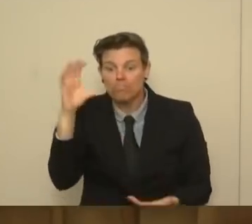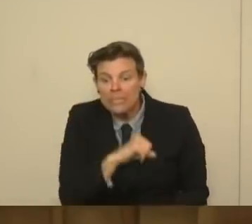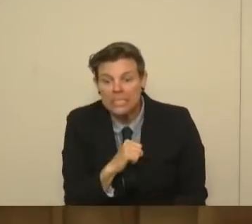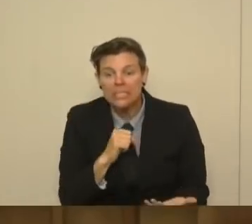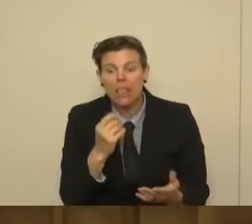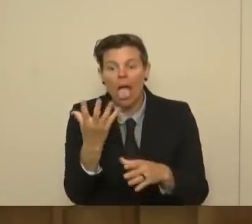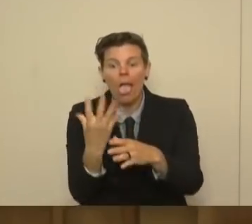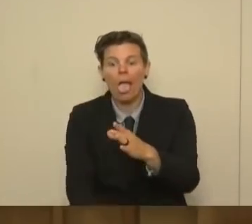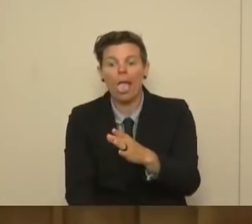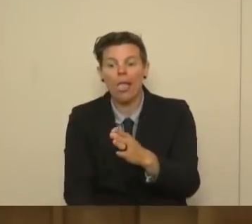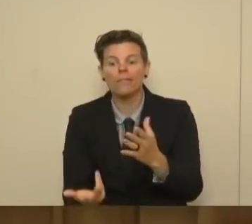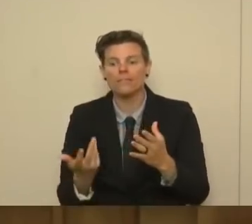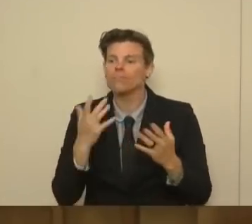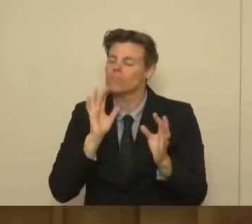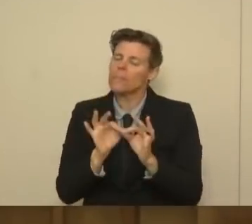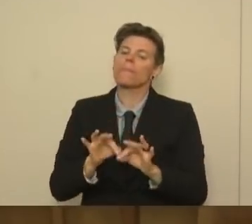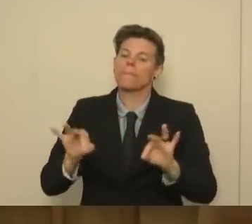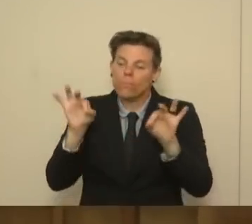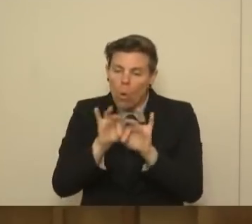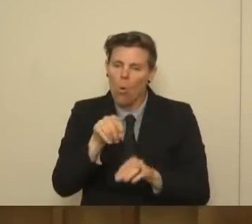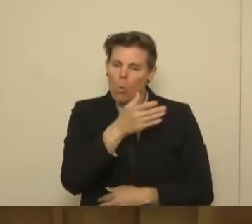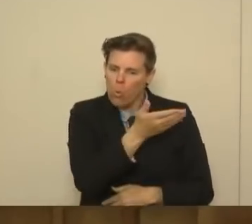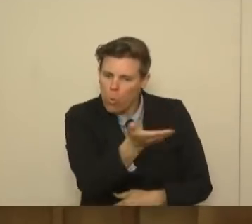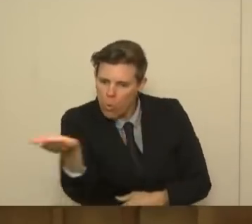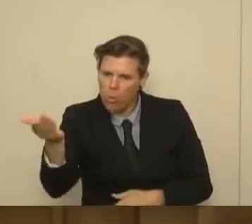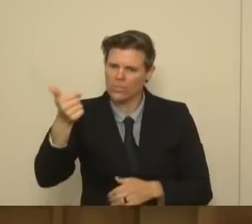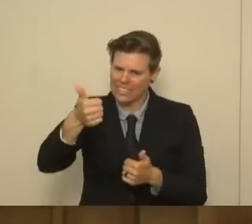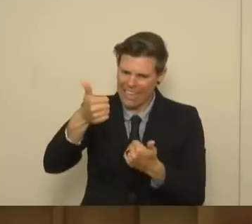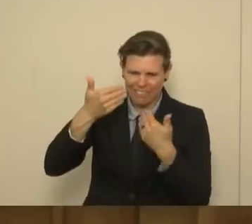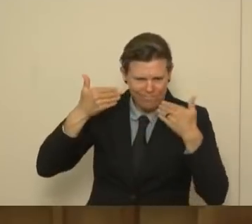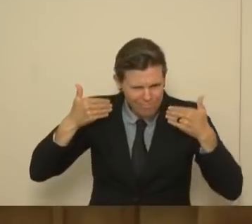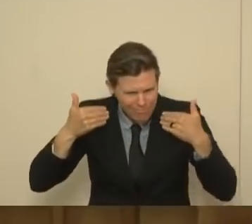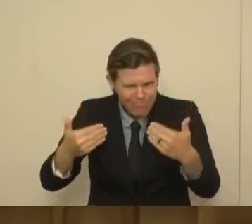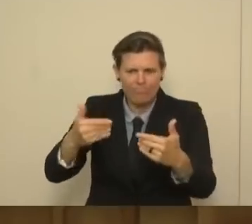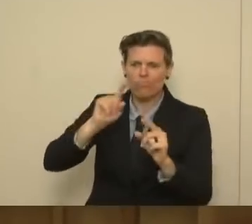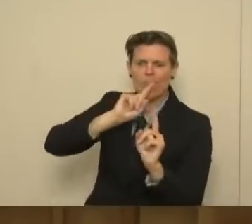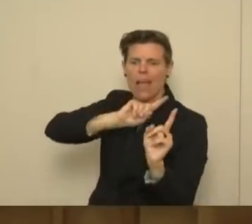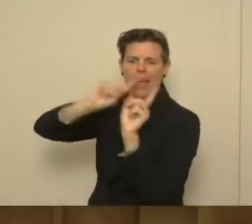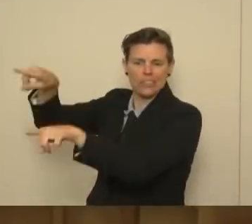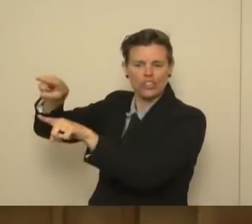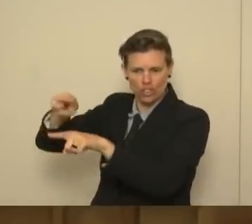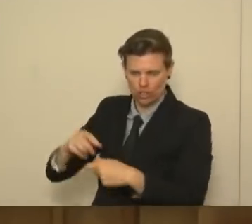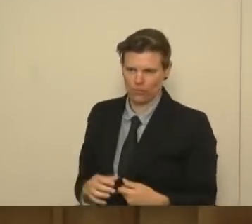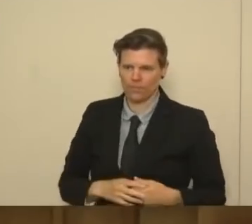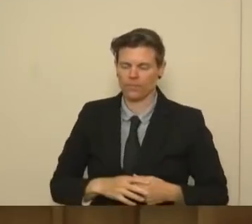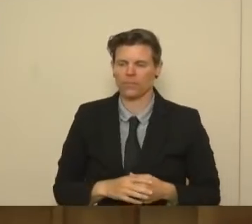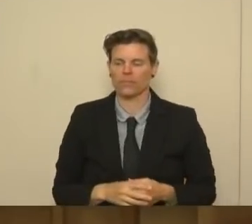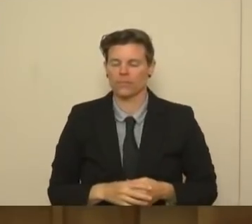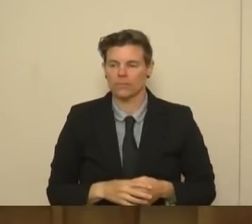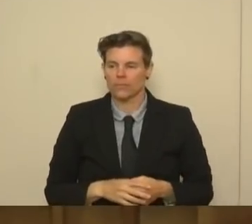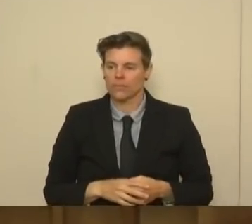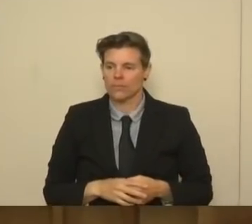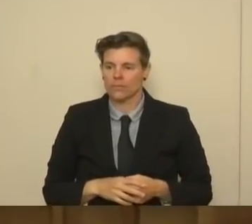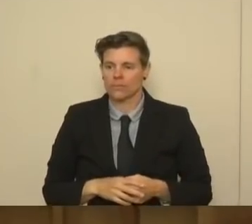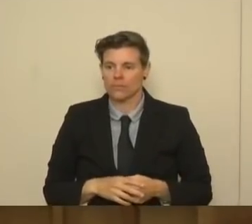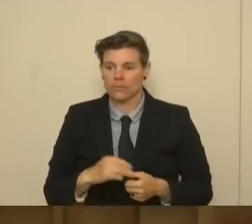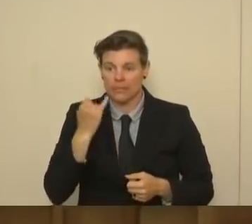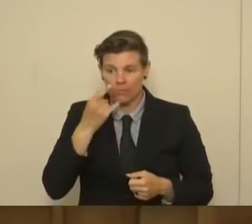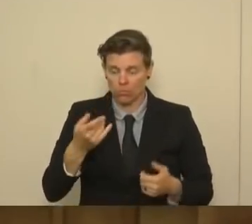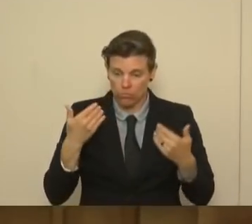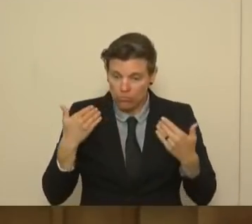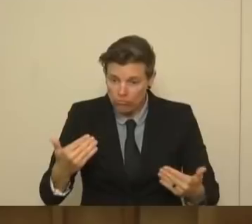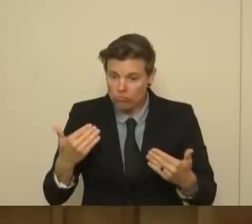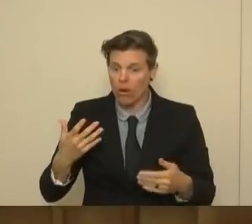learned anecdotally and what across the country we've heard is that fewer people who signed up to become U.S. Census workers turned